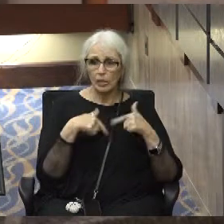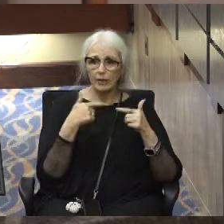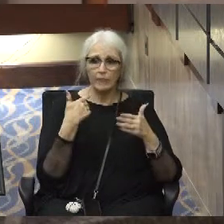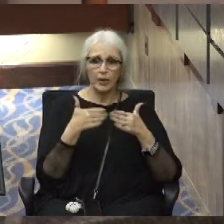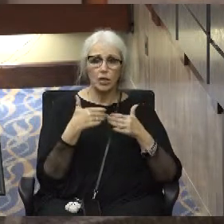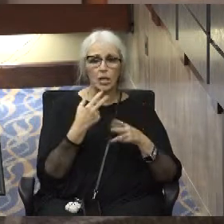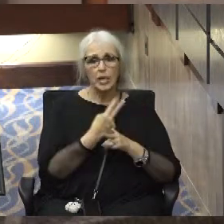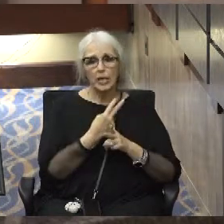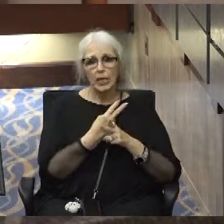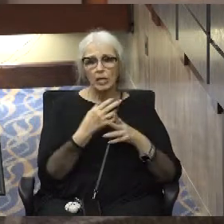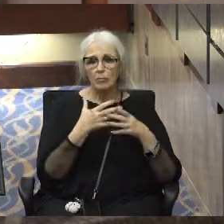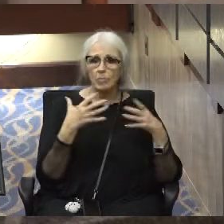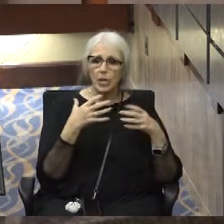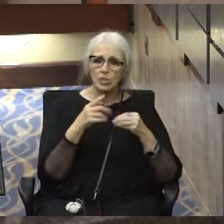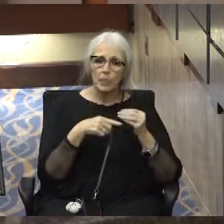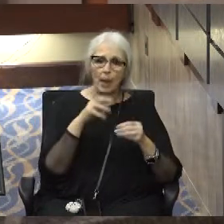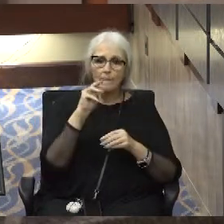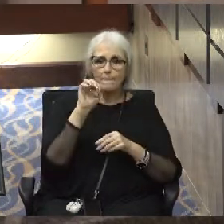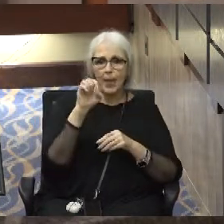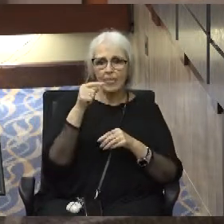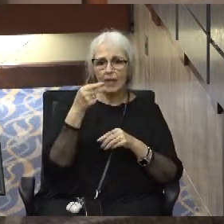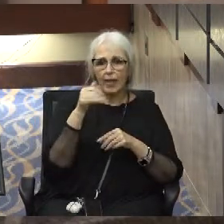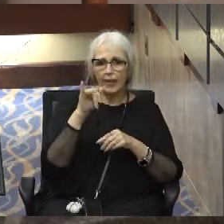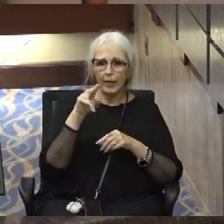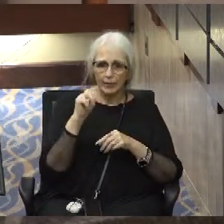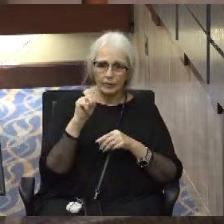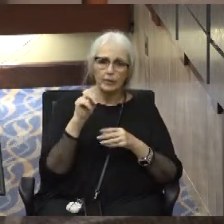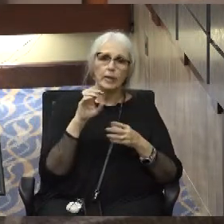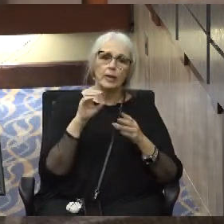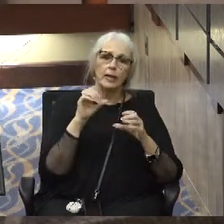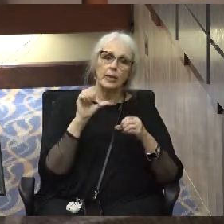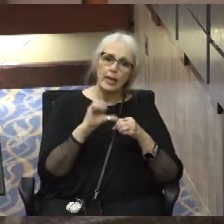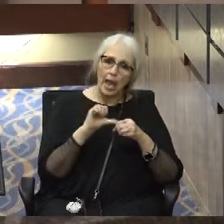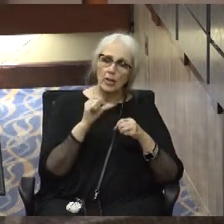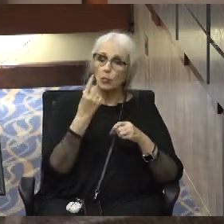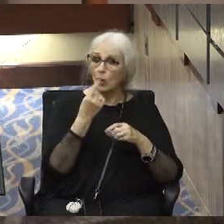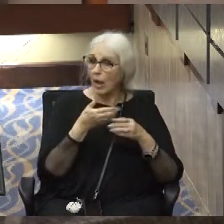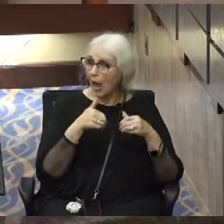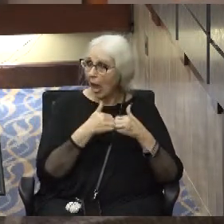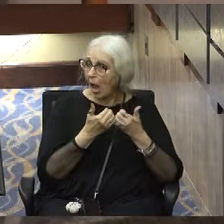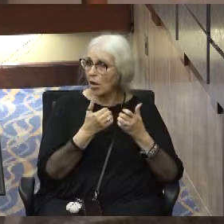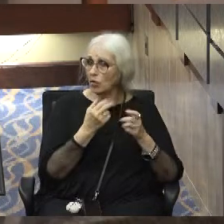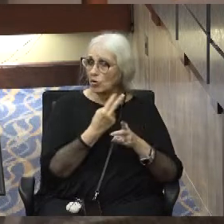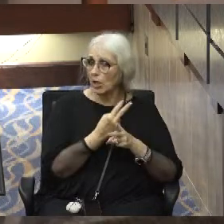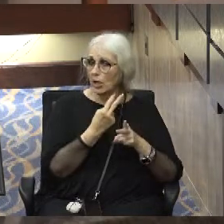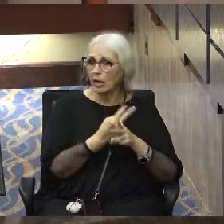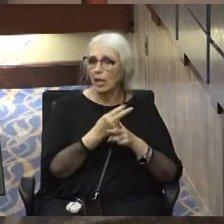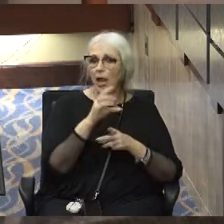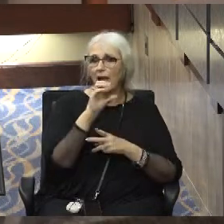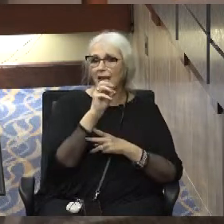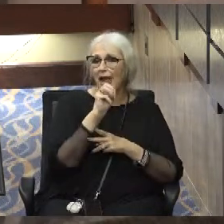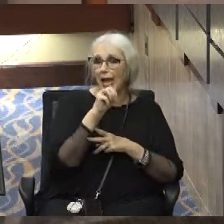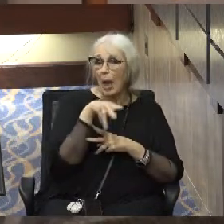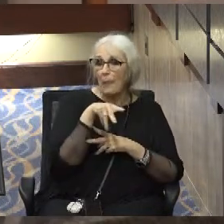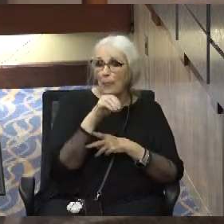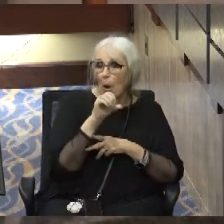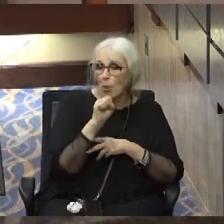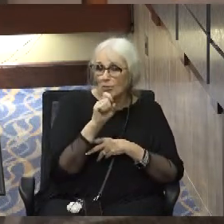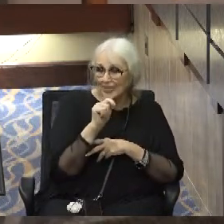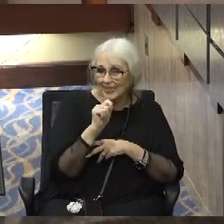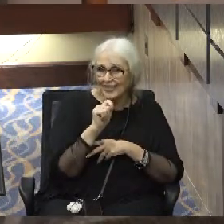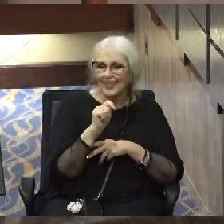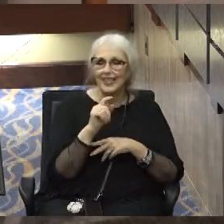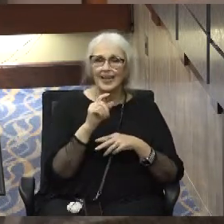cares a lot about methane gas, one way that you can help take care of our resources is by composting. Mission Waco